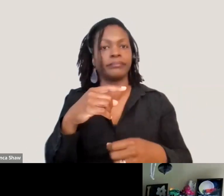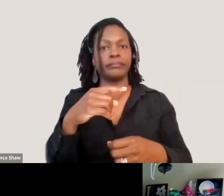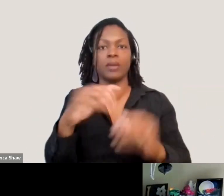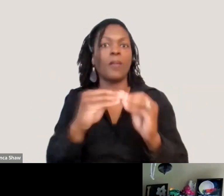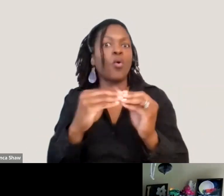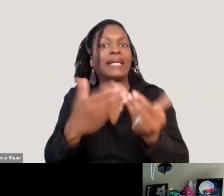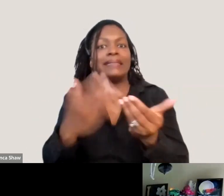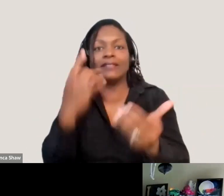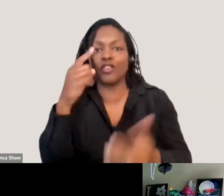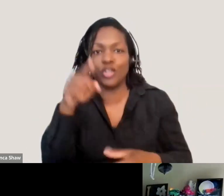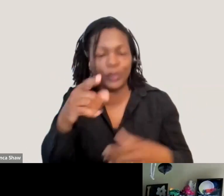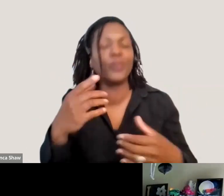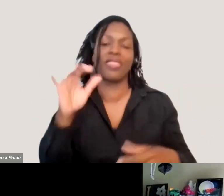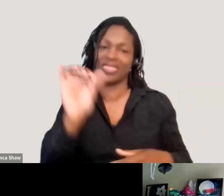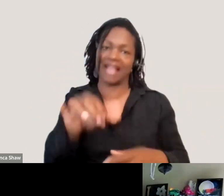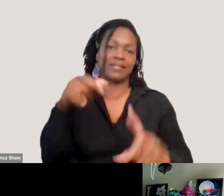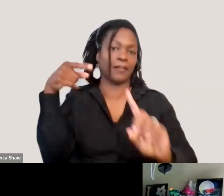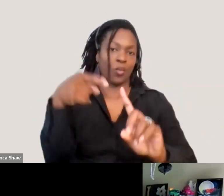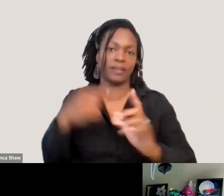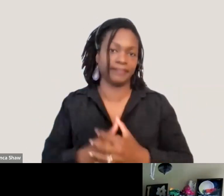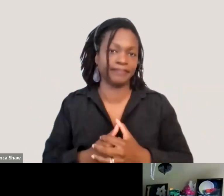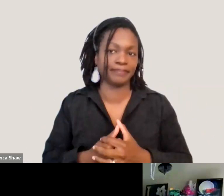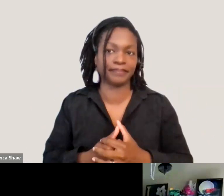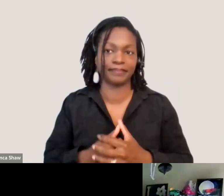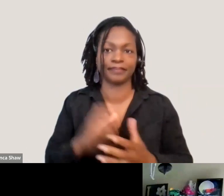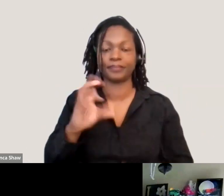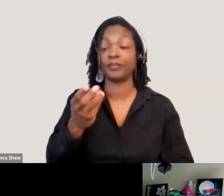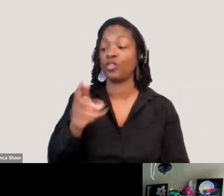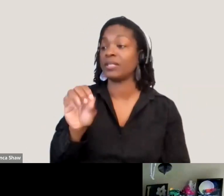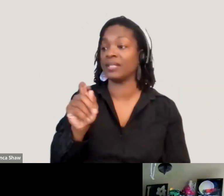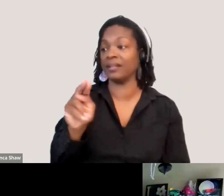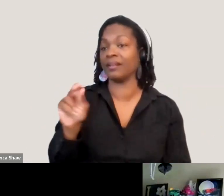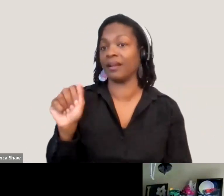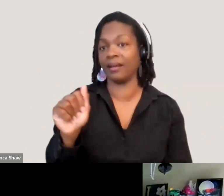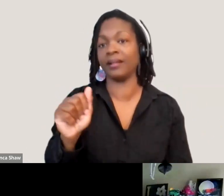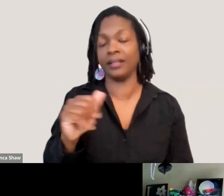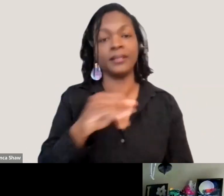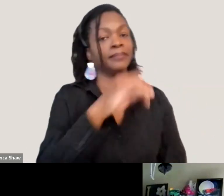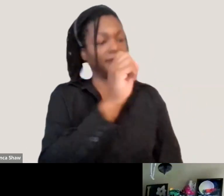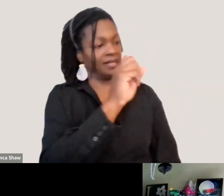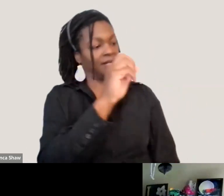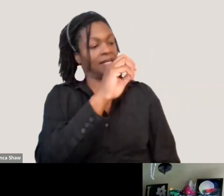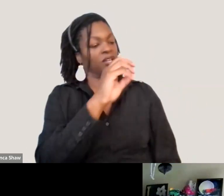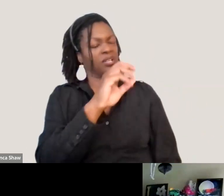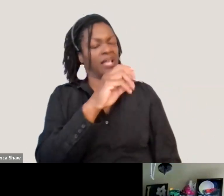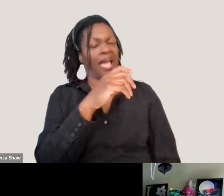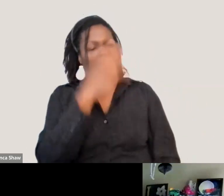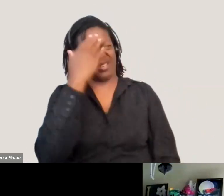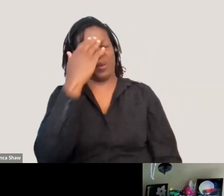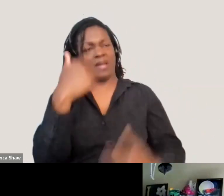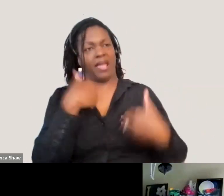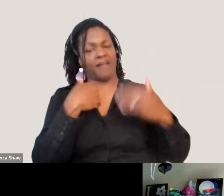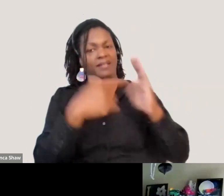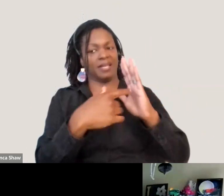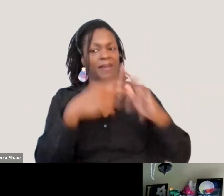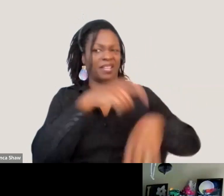us, and we can talk about how we can. And I can give some quick examples real quick, because I know we're just at about time, but